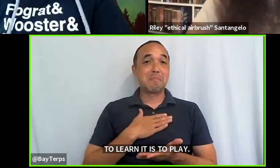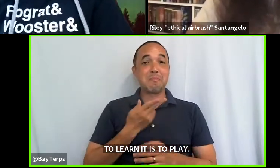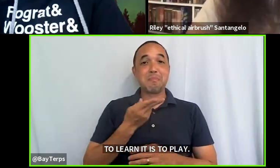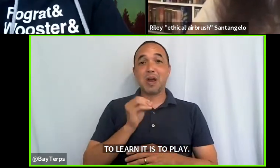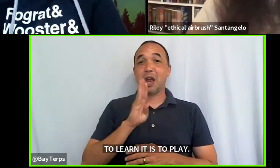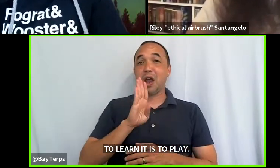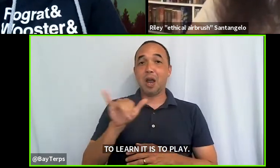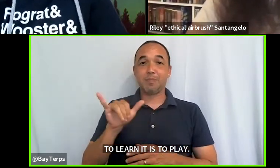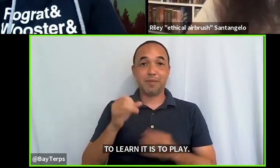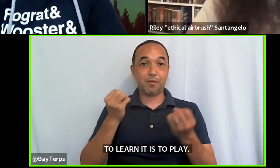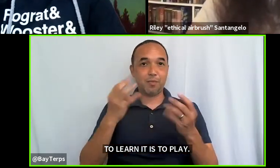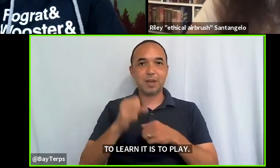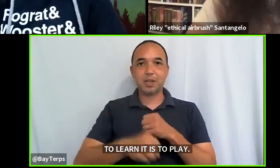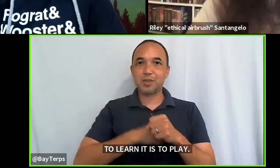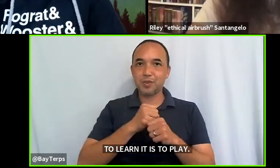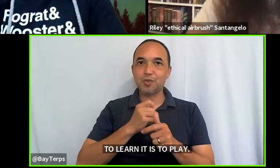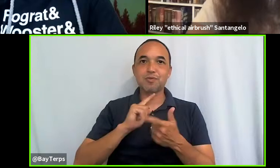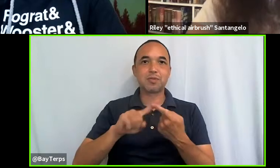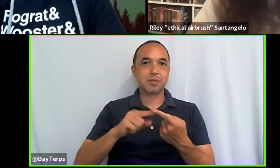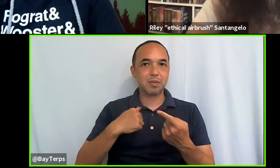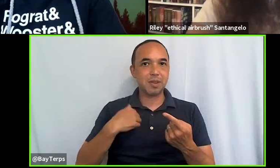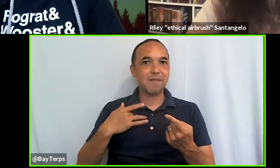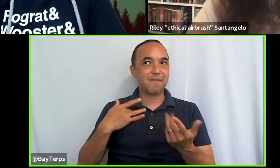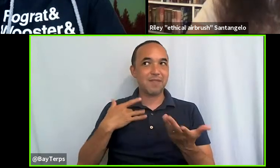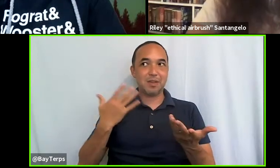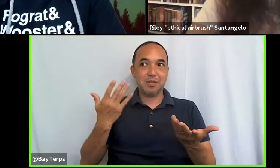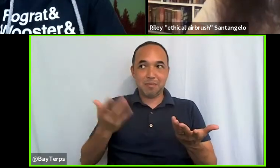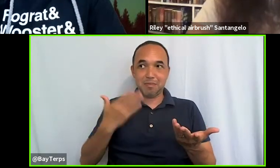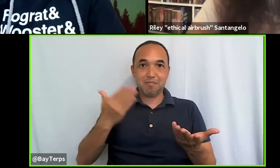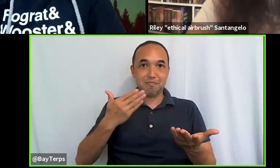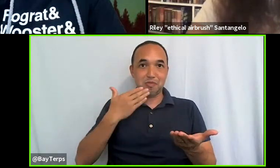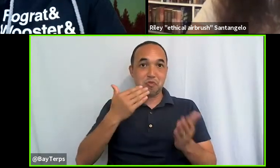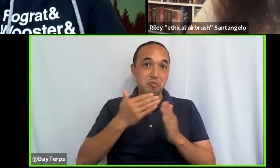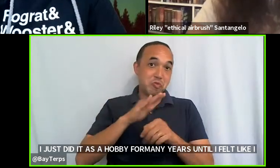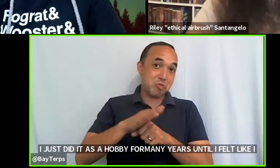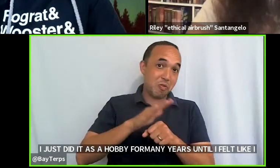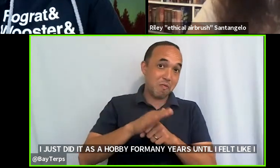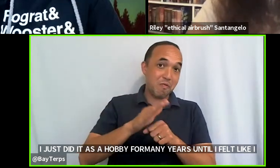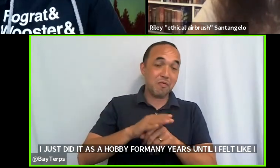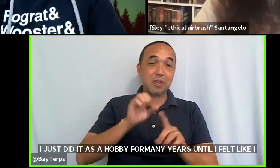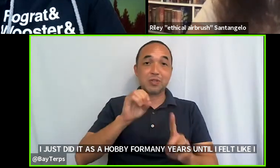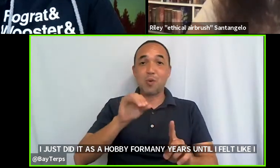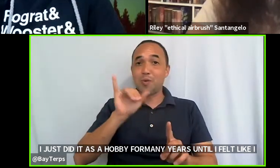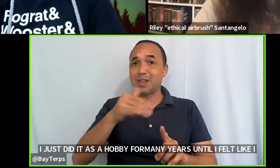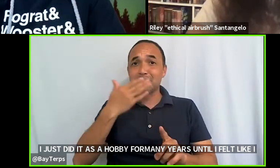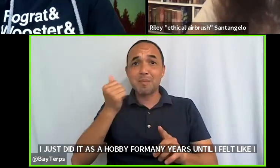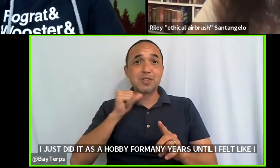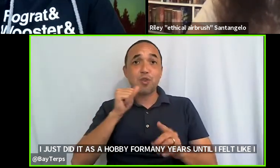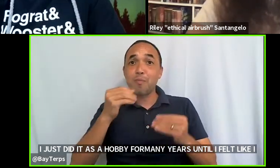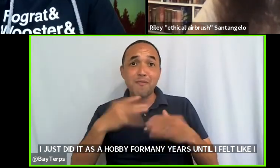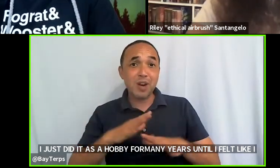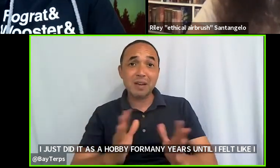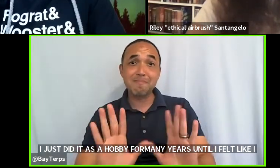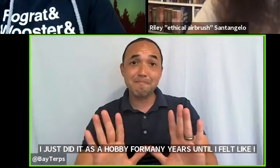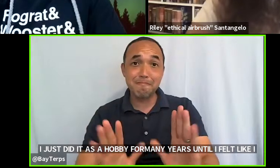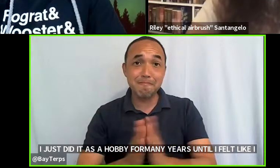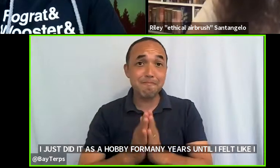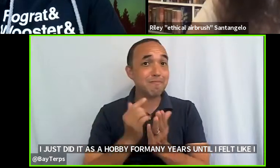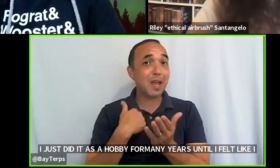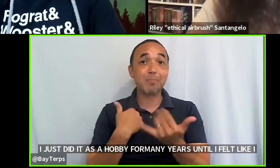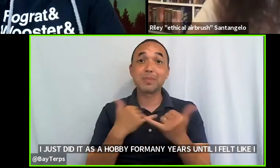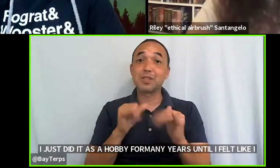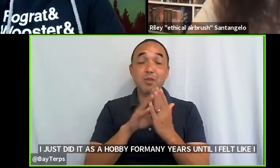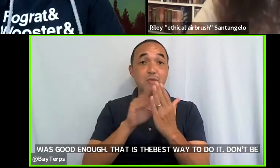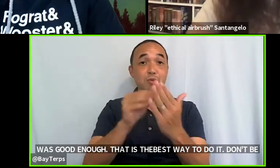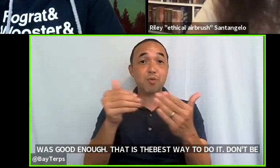enough. And that's the best way to do it. So don't be intimidated. I'm still learning new